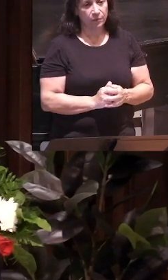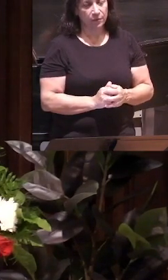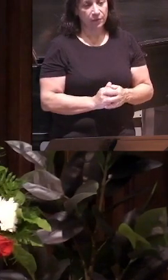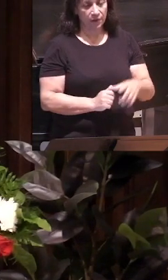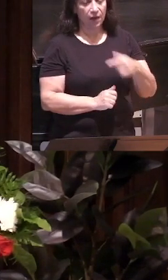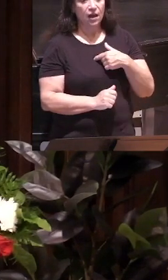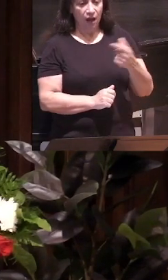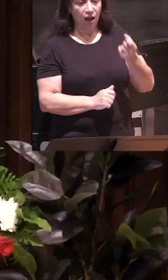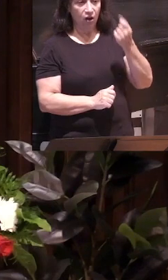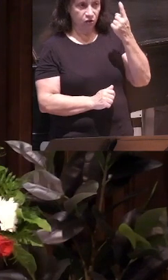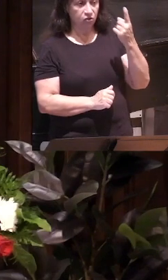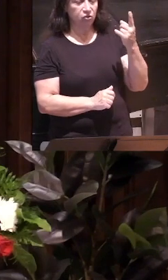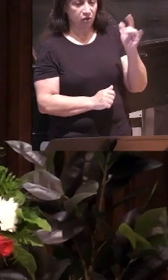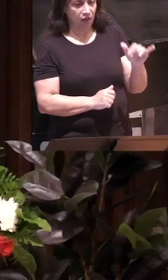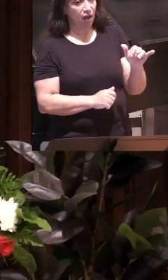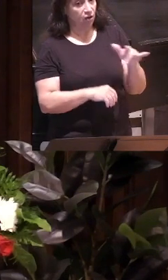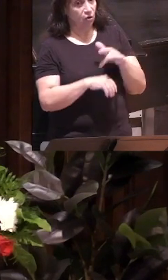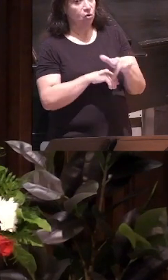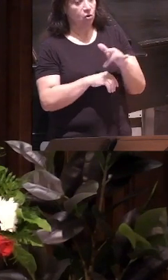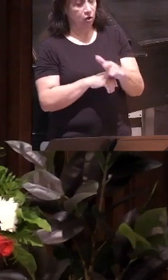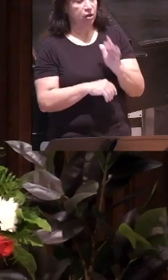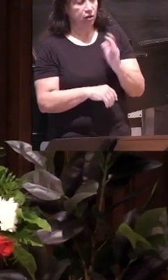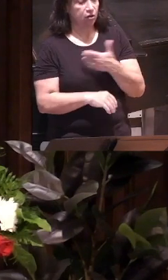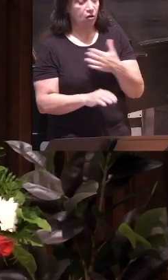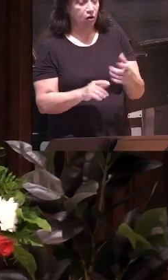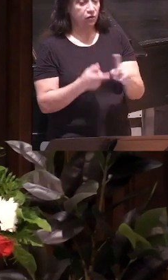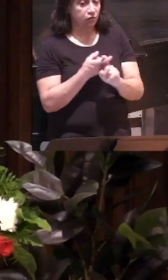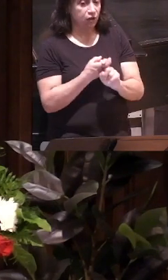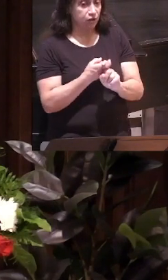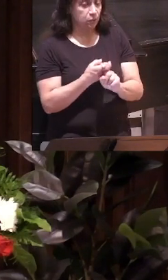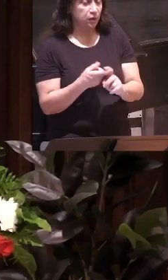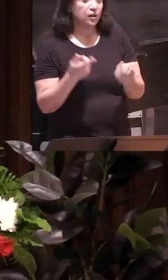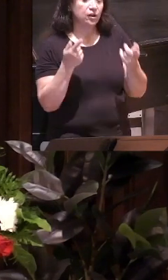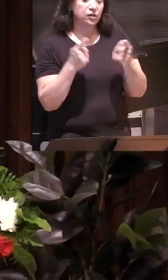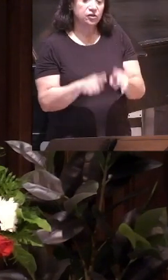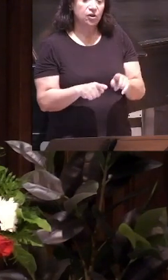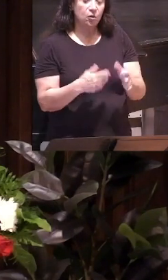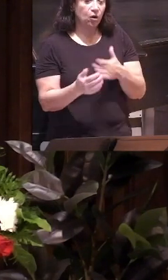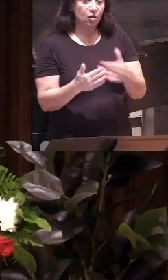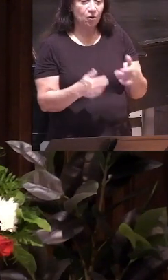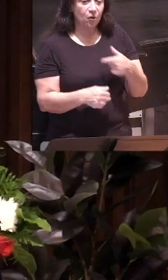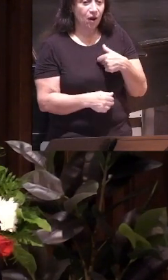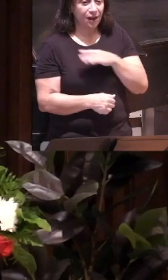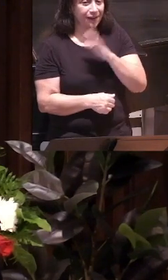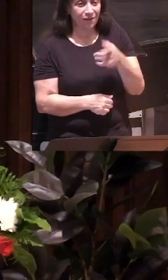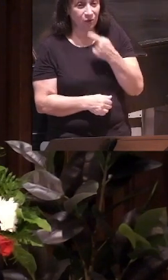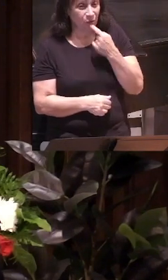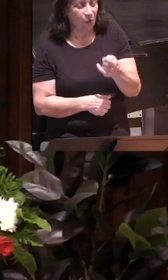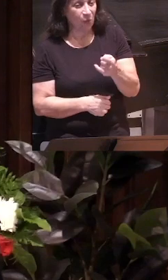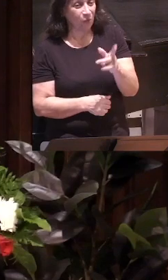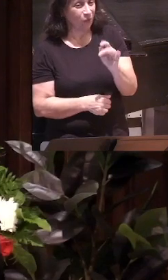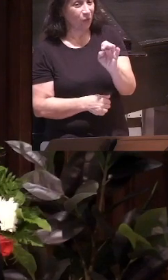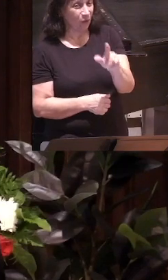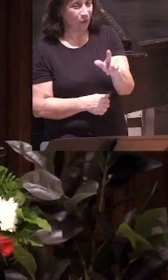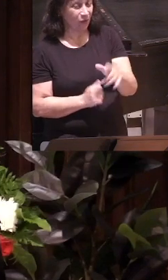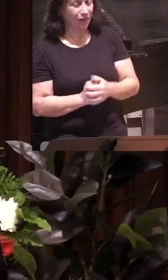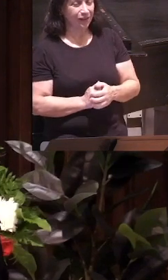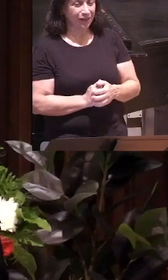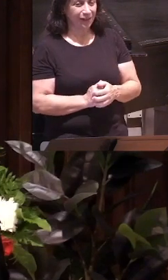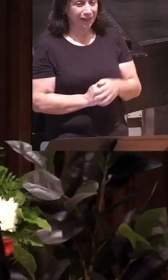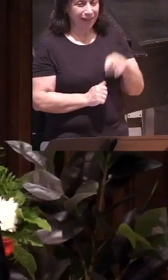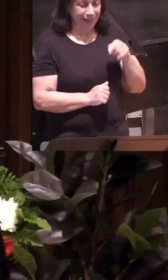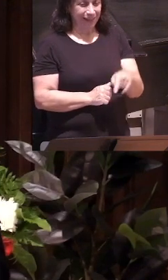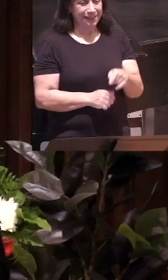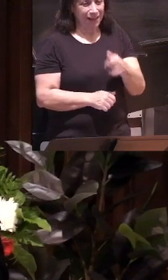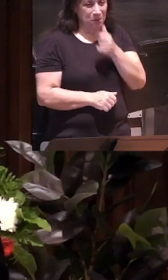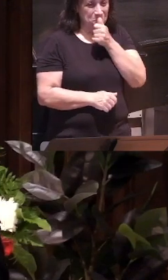I understood that very early on in our relationship. So although I never told Earl, this was actually like a